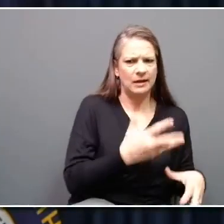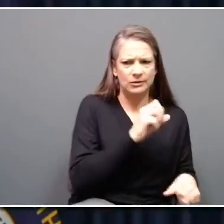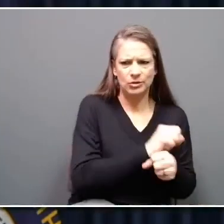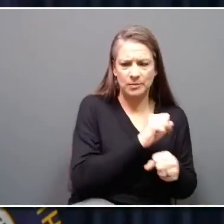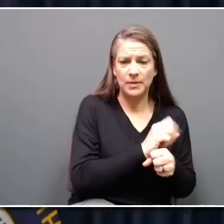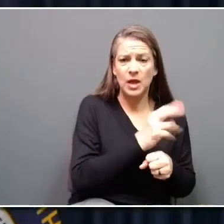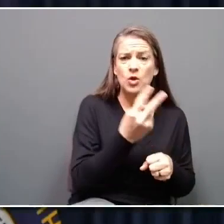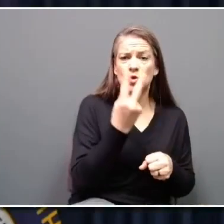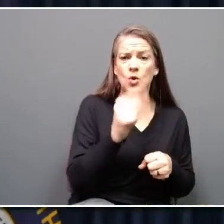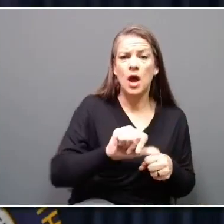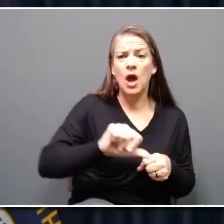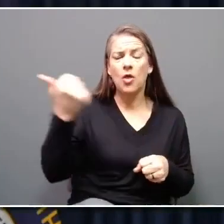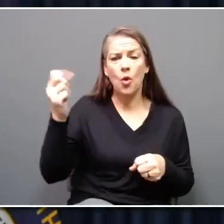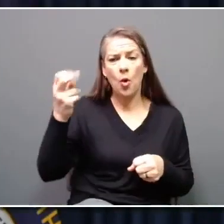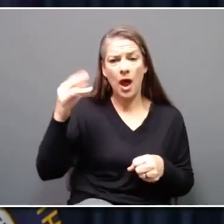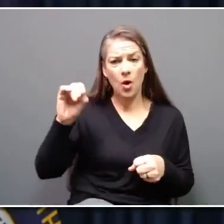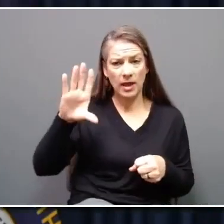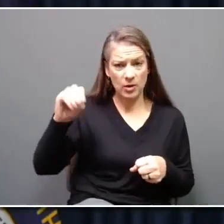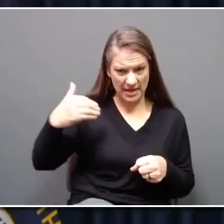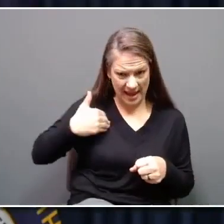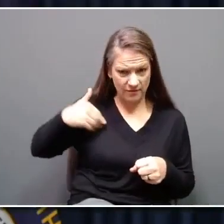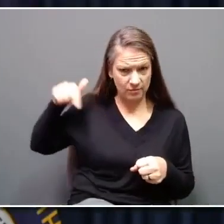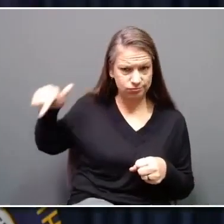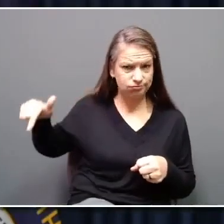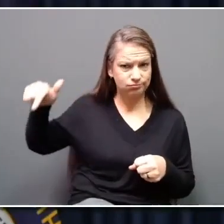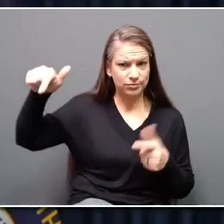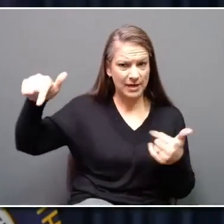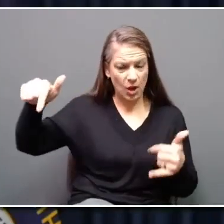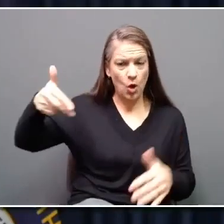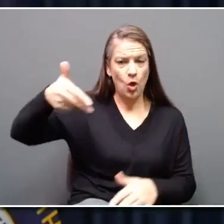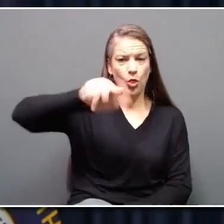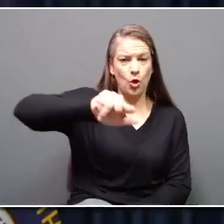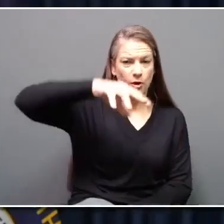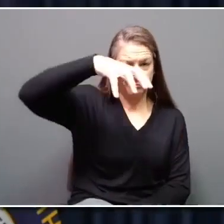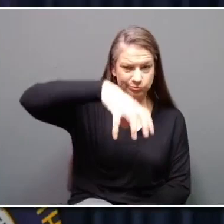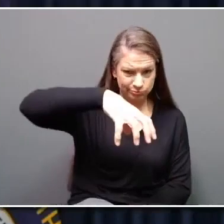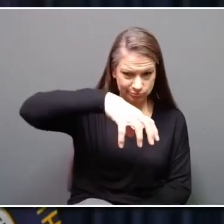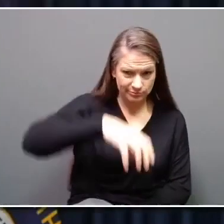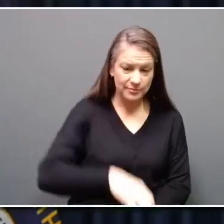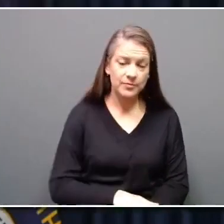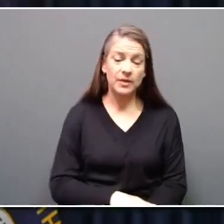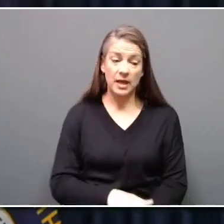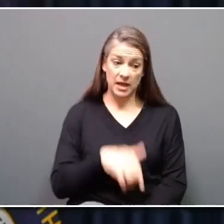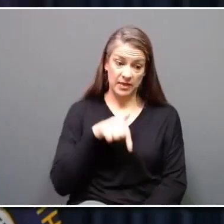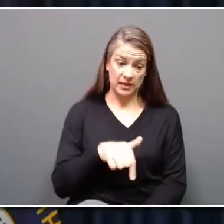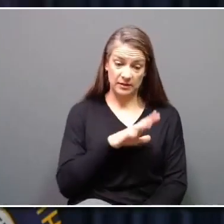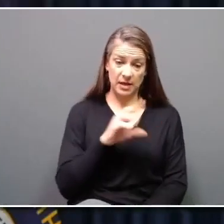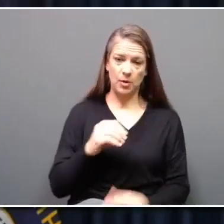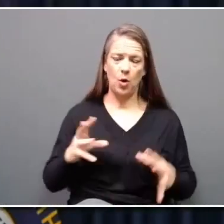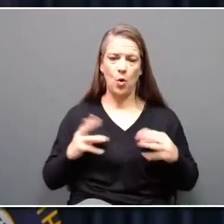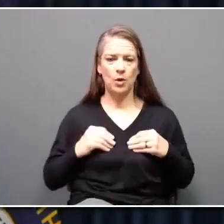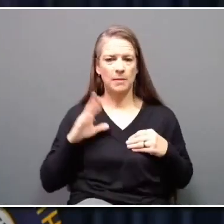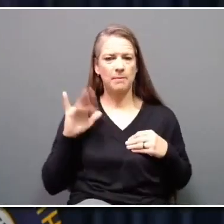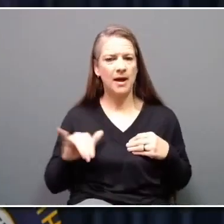County locations for this corporation. This is a third-generation, family-owned company. It's a homegrown success story